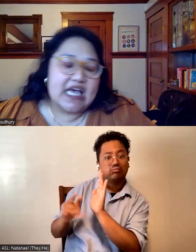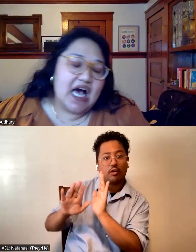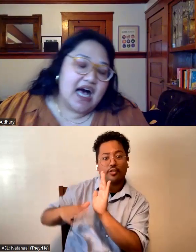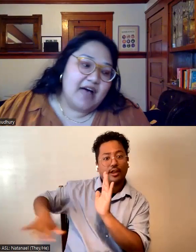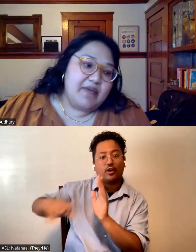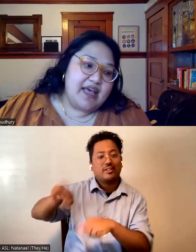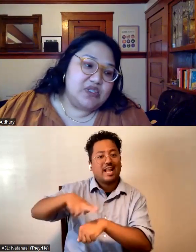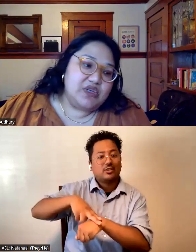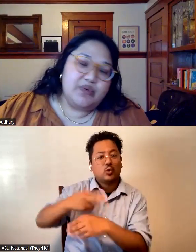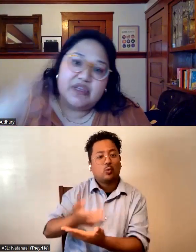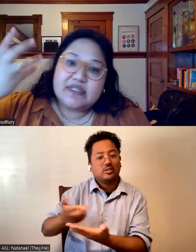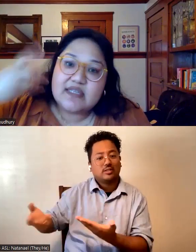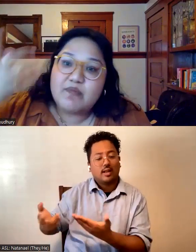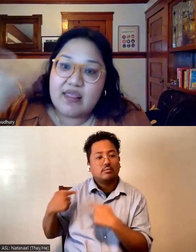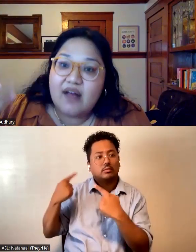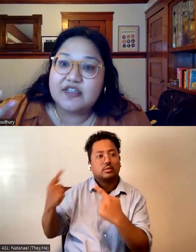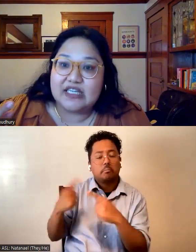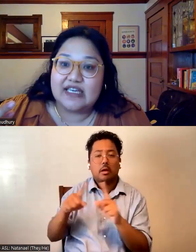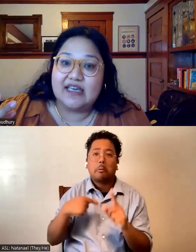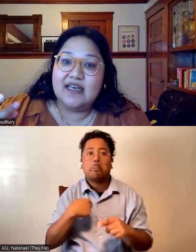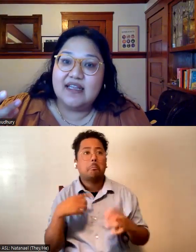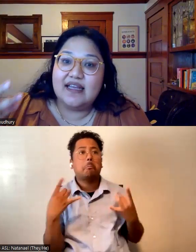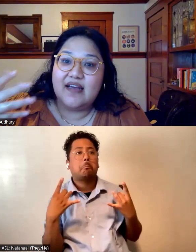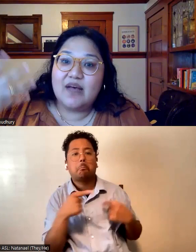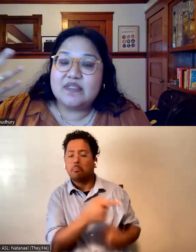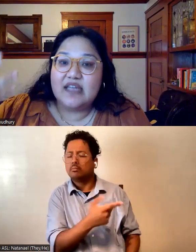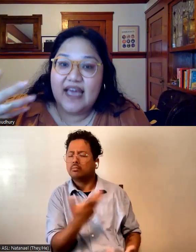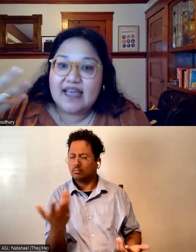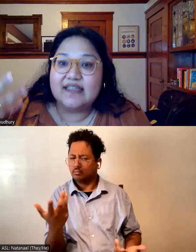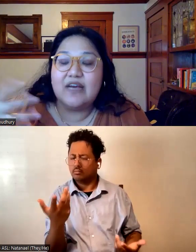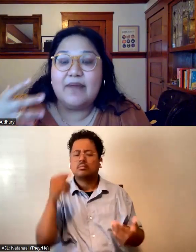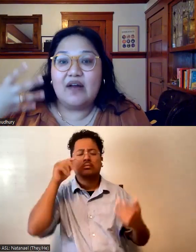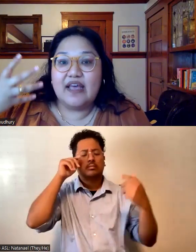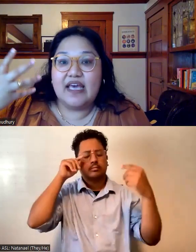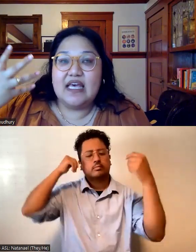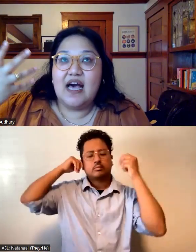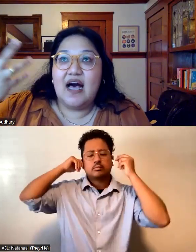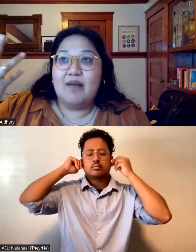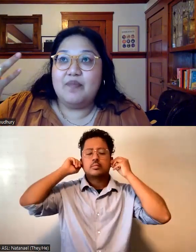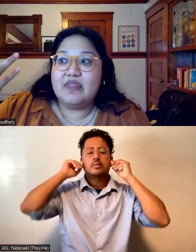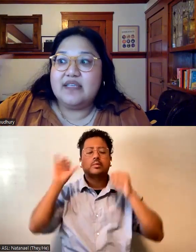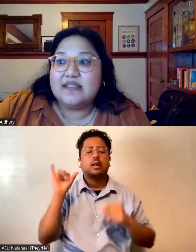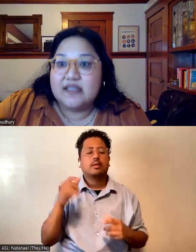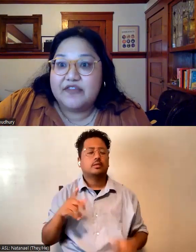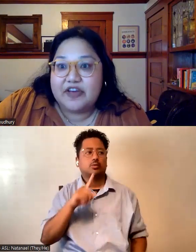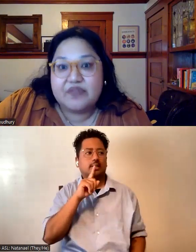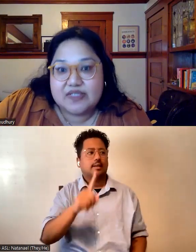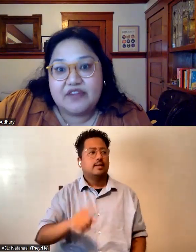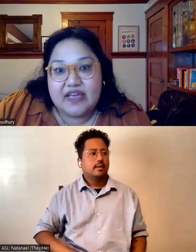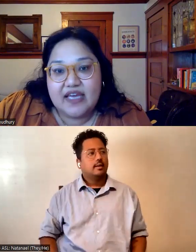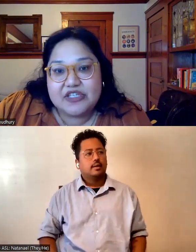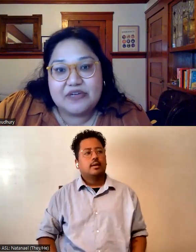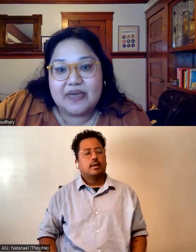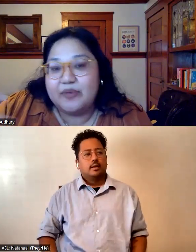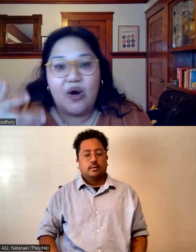right? And so there's this mythology that comes in hand about like the figure of the